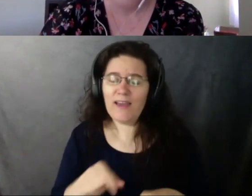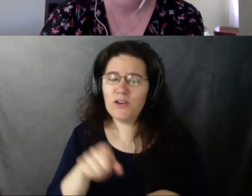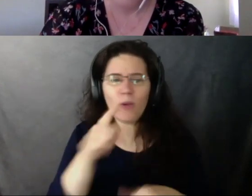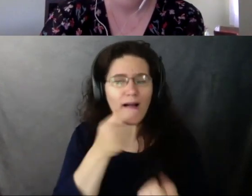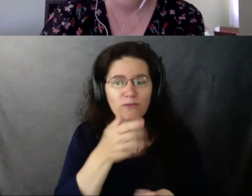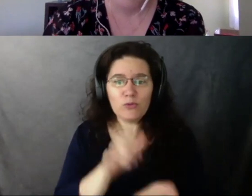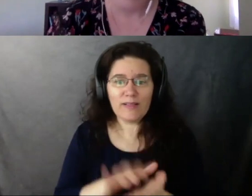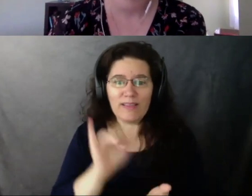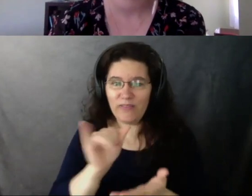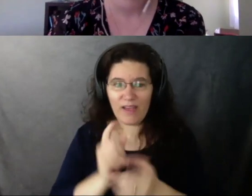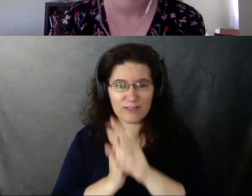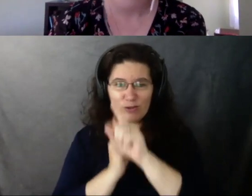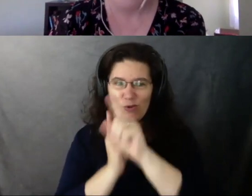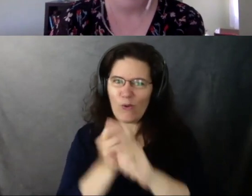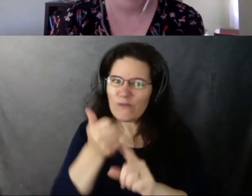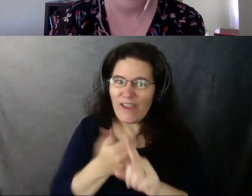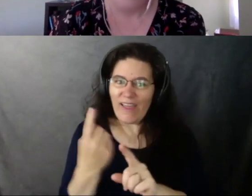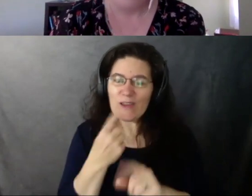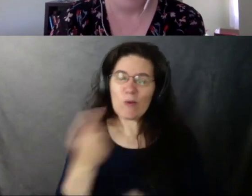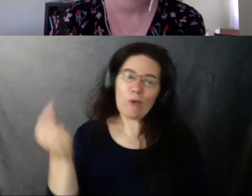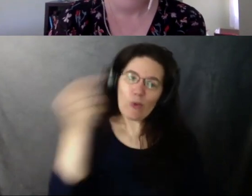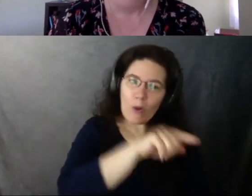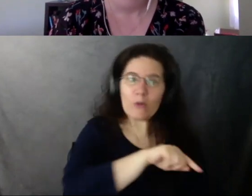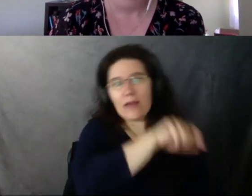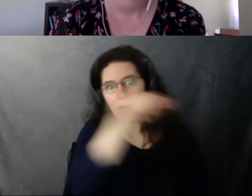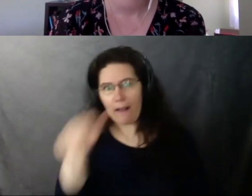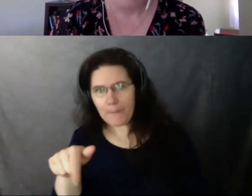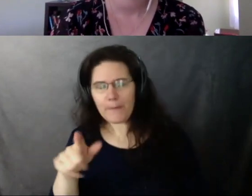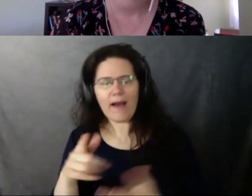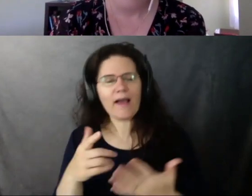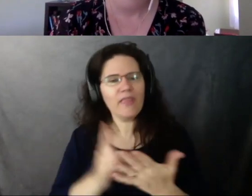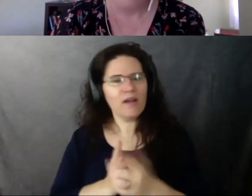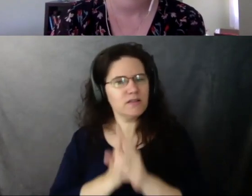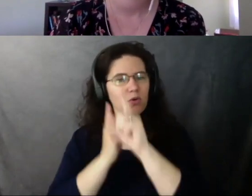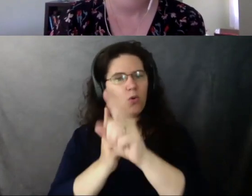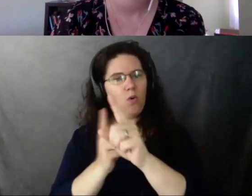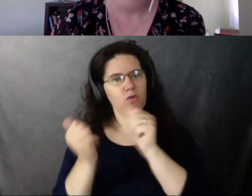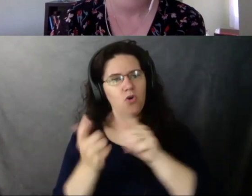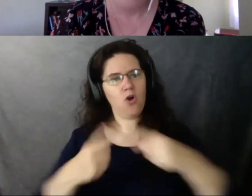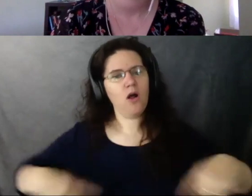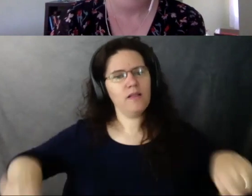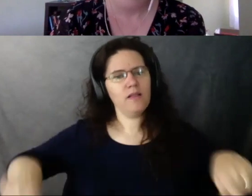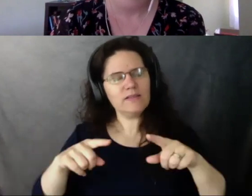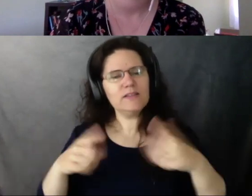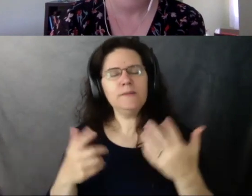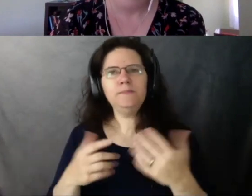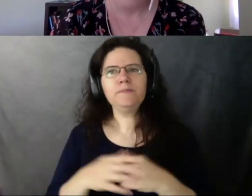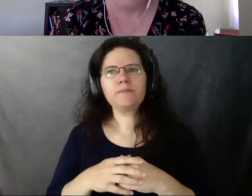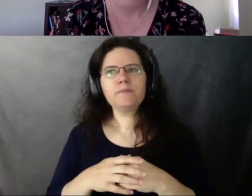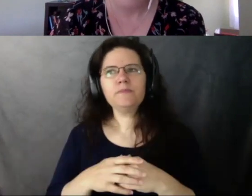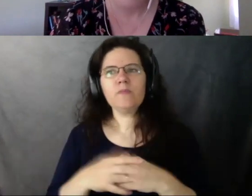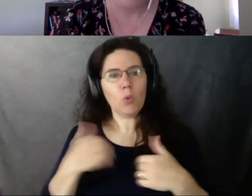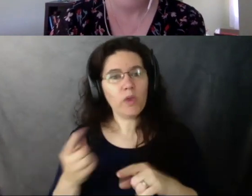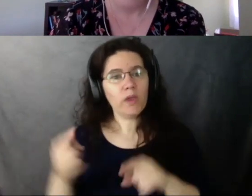goal for all of us. Like I'm telling about our alumni, that this is the goal for us to send to the USA to learn things